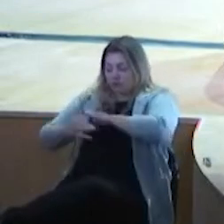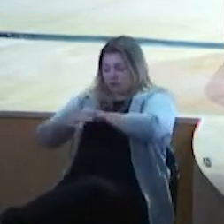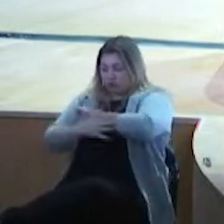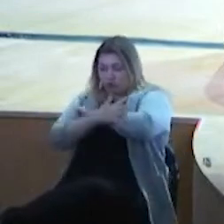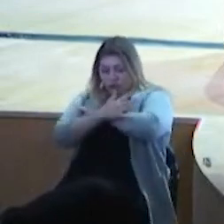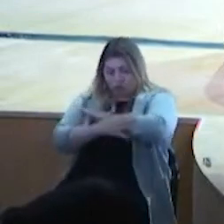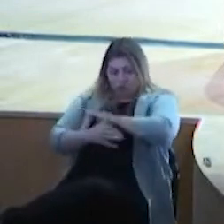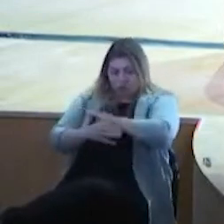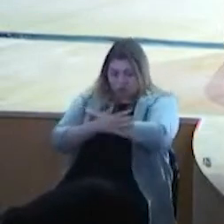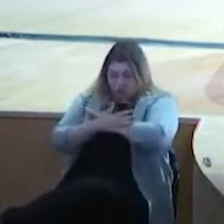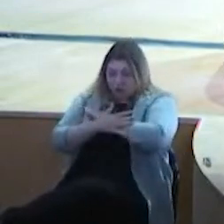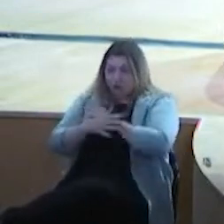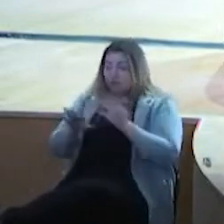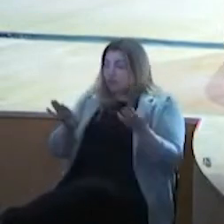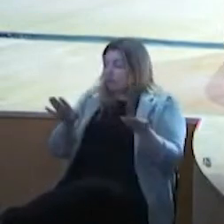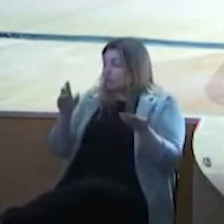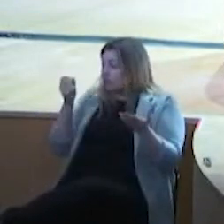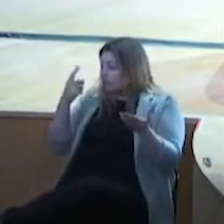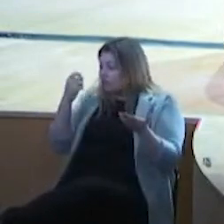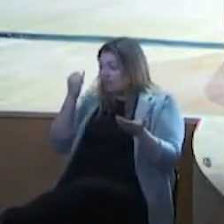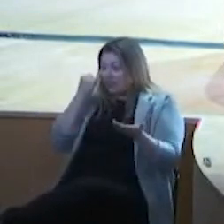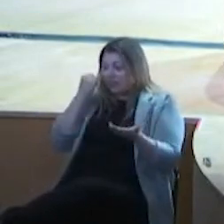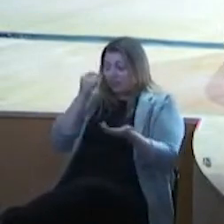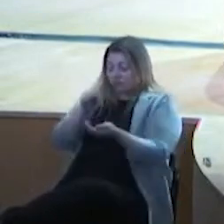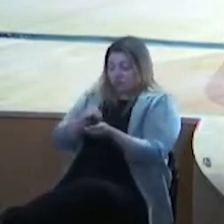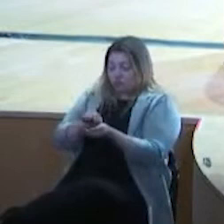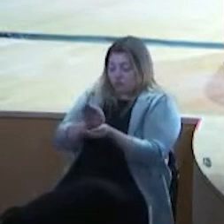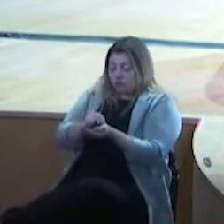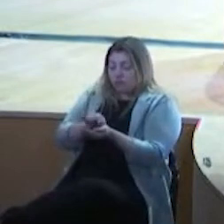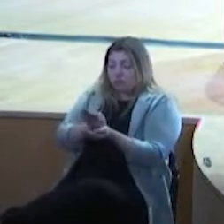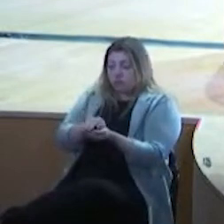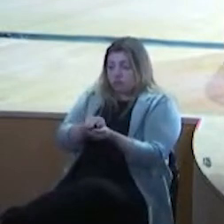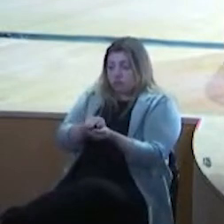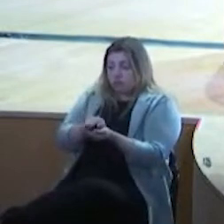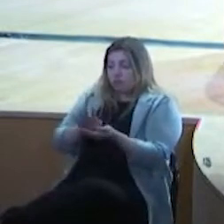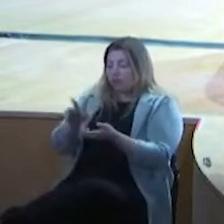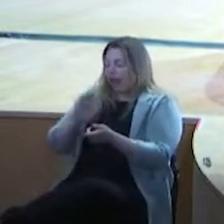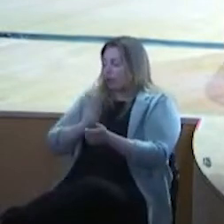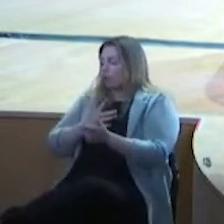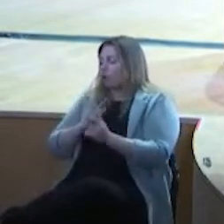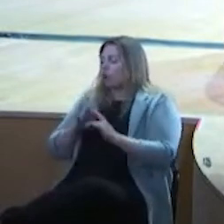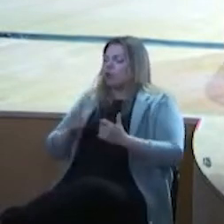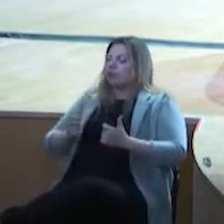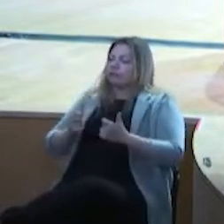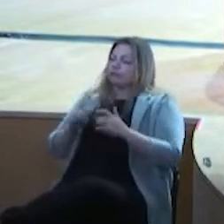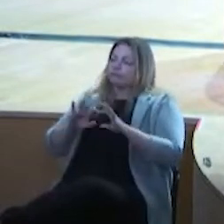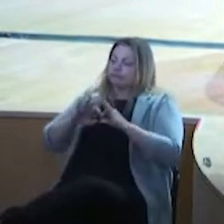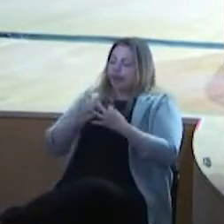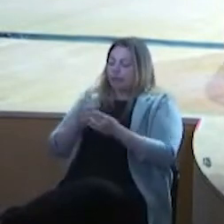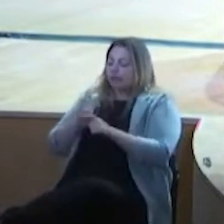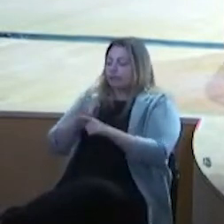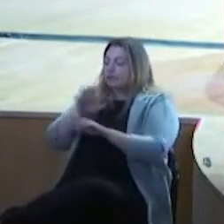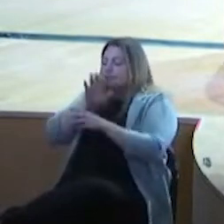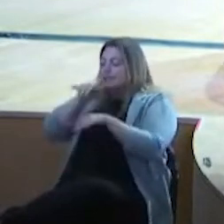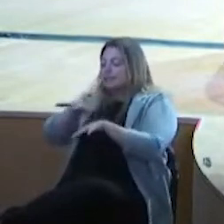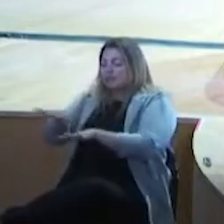And if our bivalves, if our relatives from the sea don't have clean water to